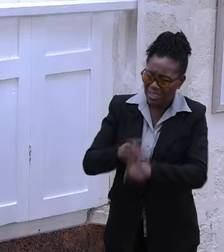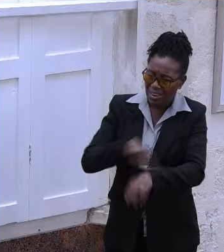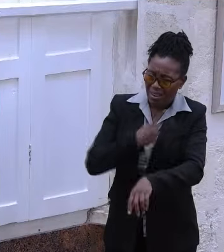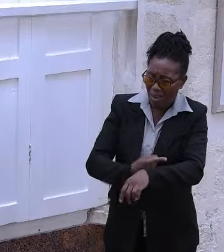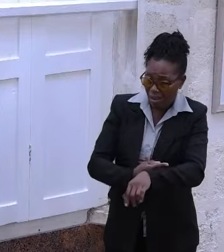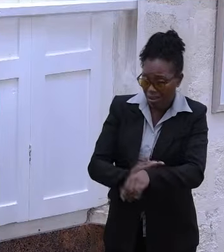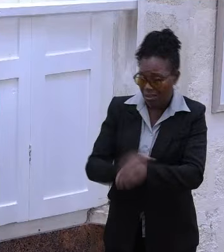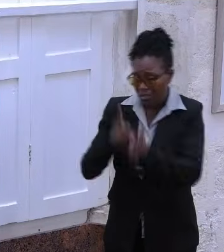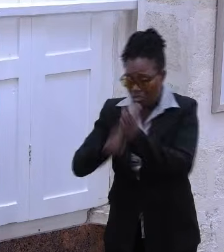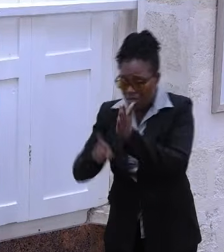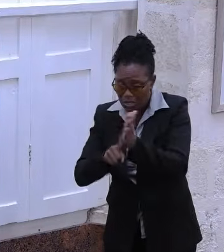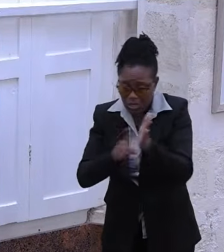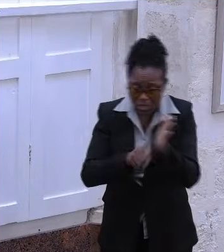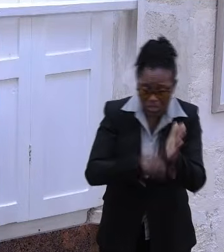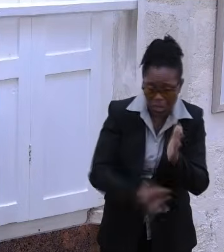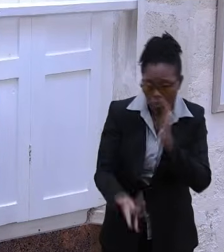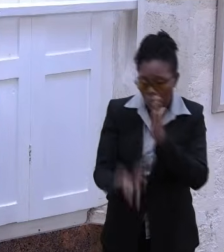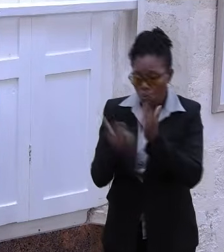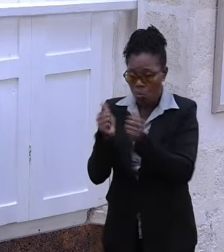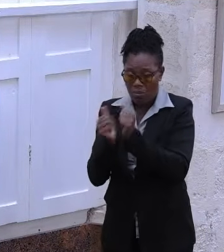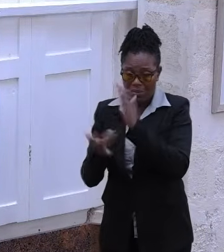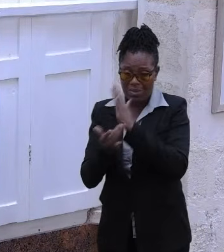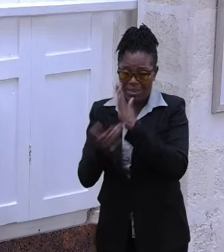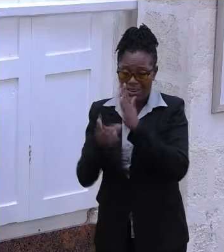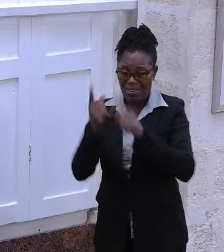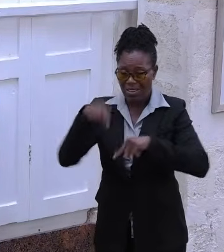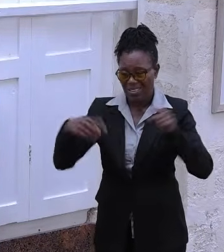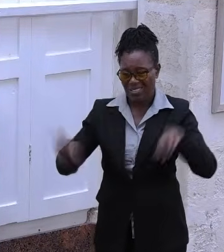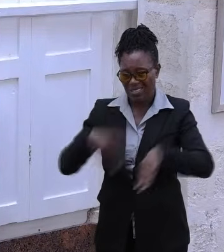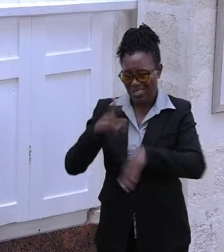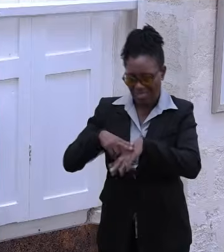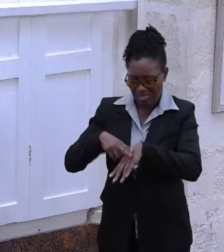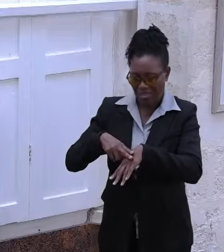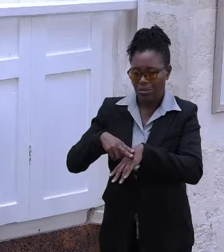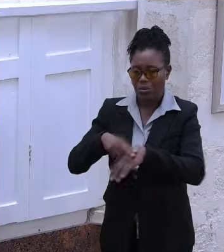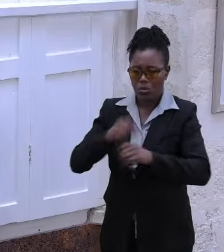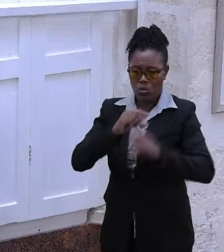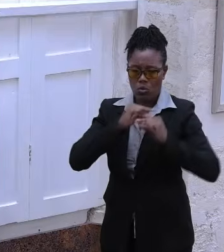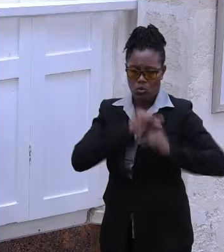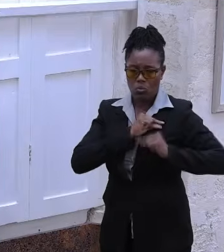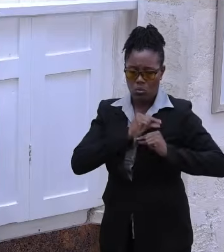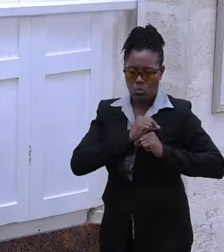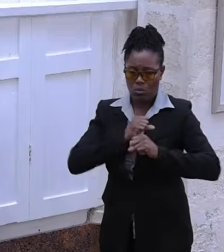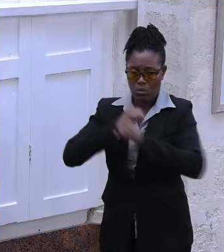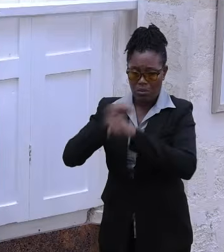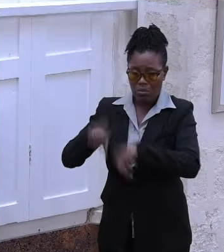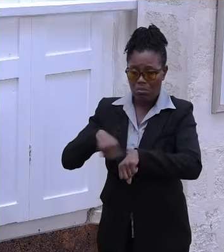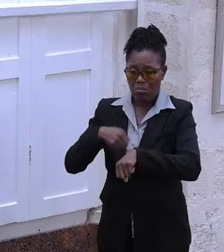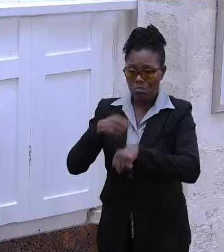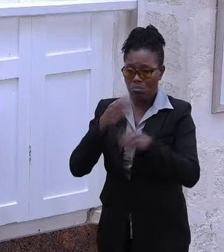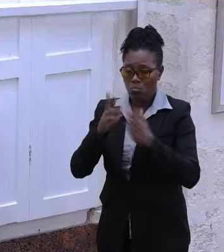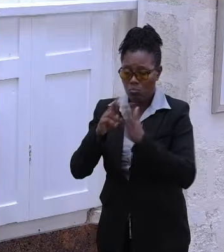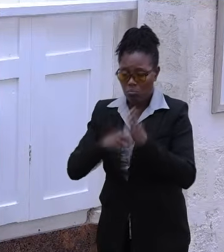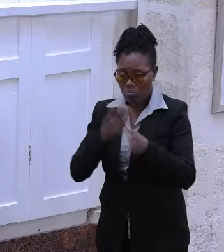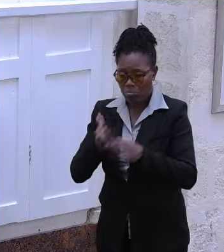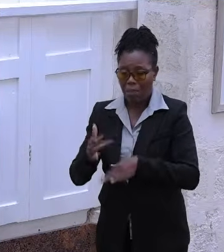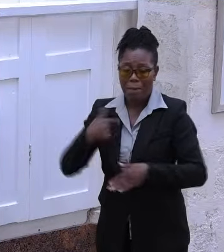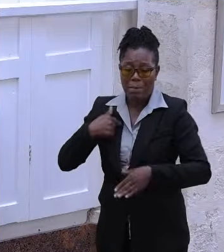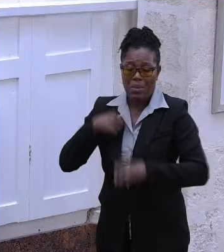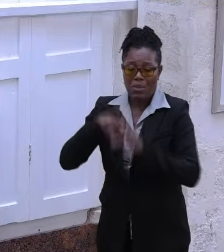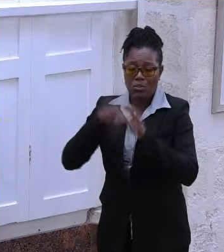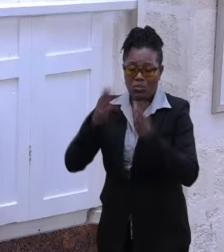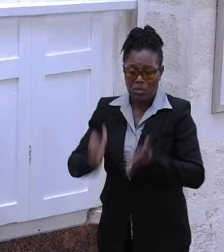diligence with technology and the necessary security protocols in place. That's my submission here as chairman, and I